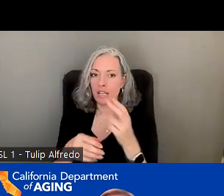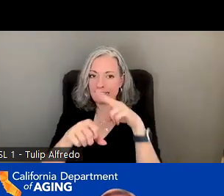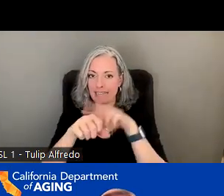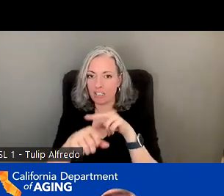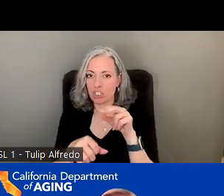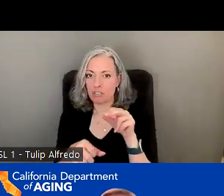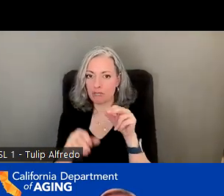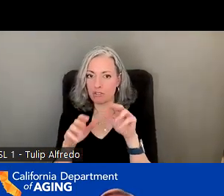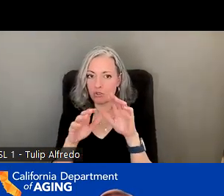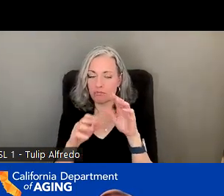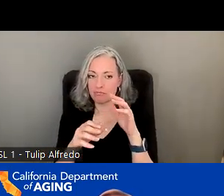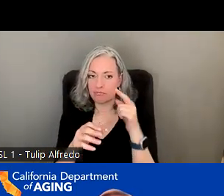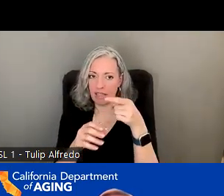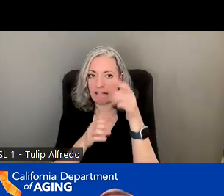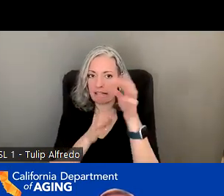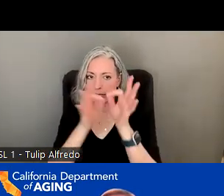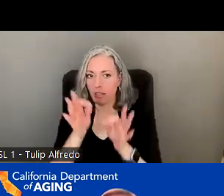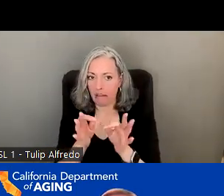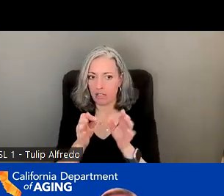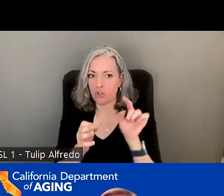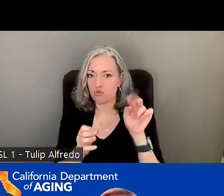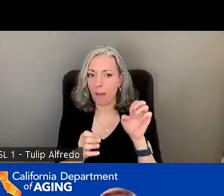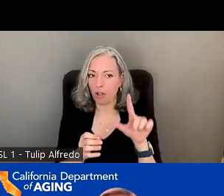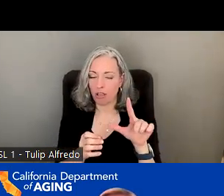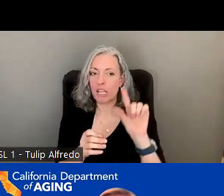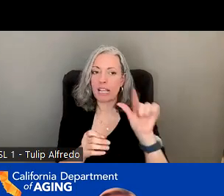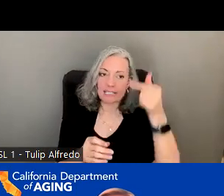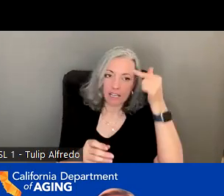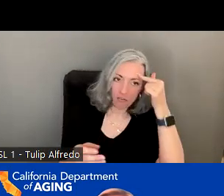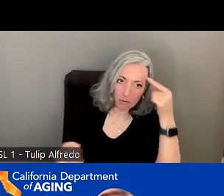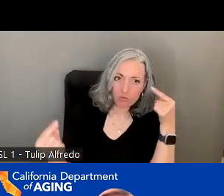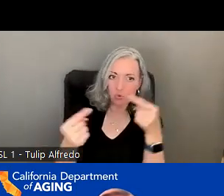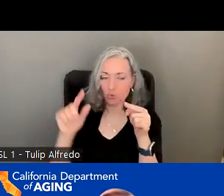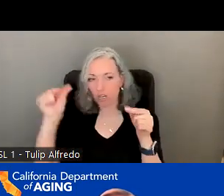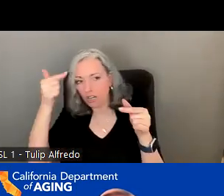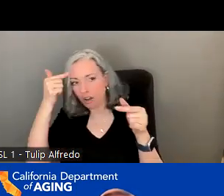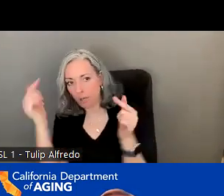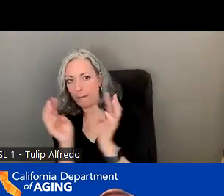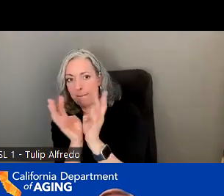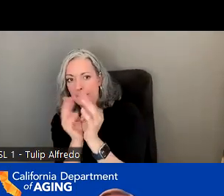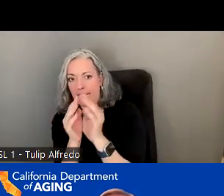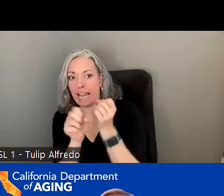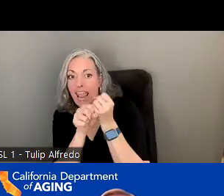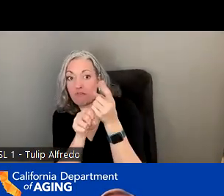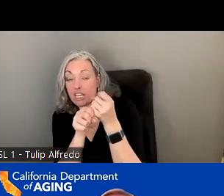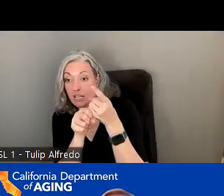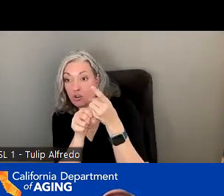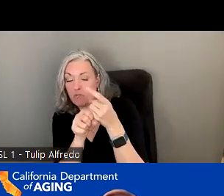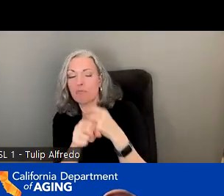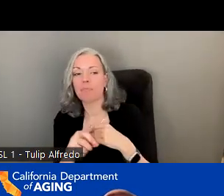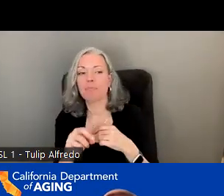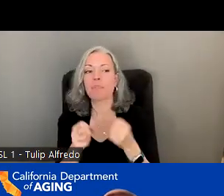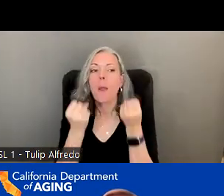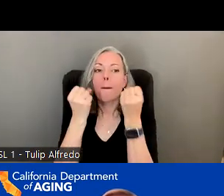just incredible. This is a government-to-government meeting that happens annually, and